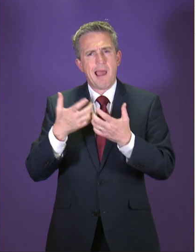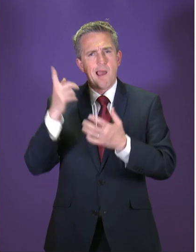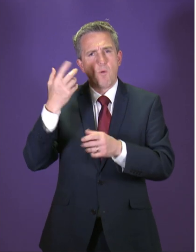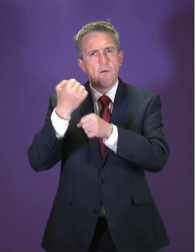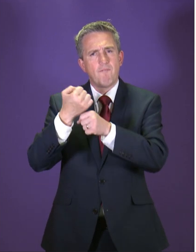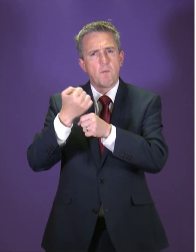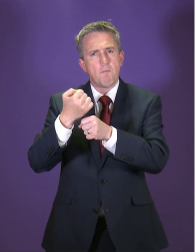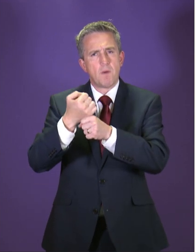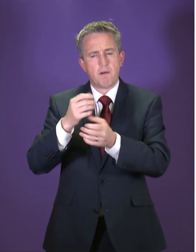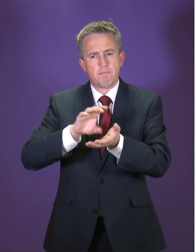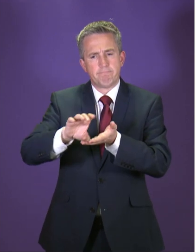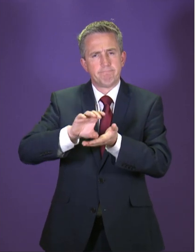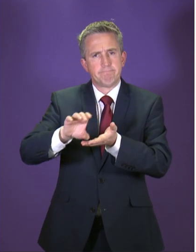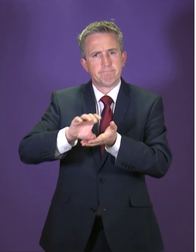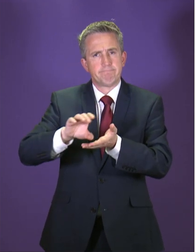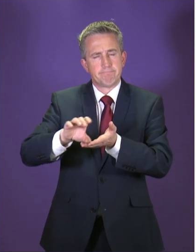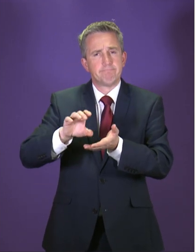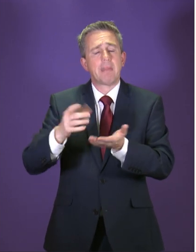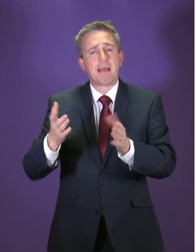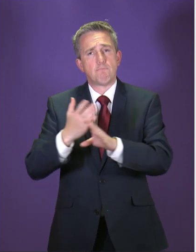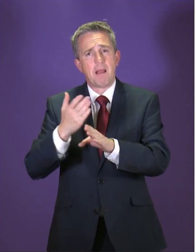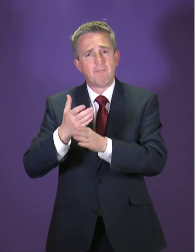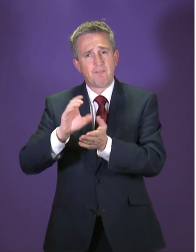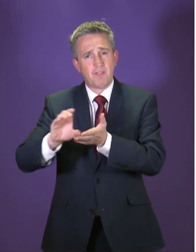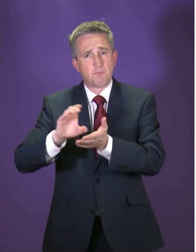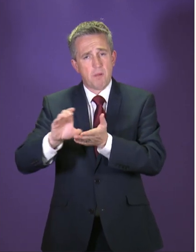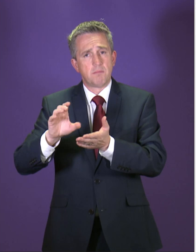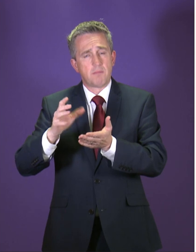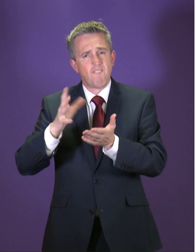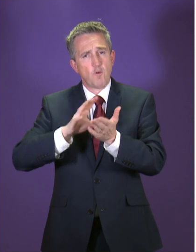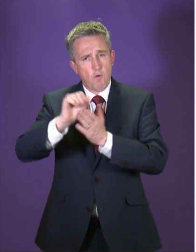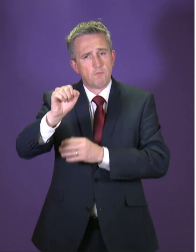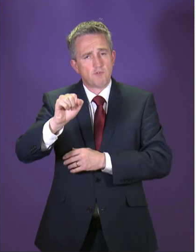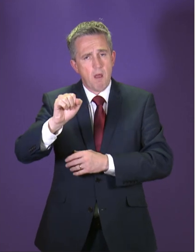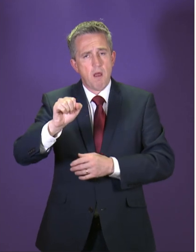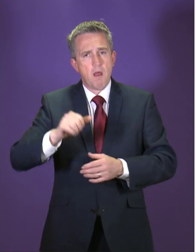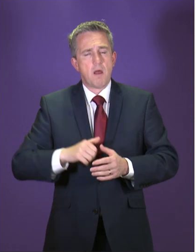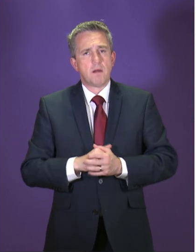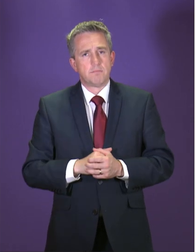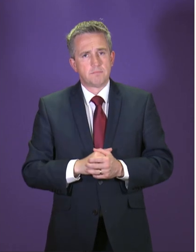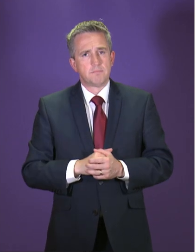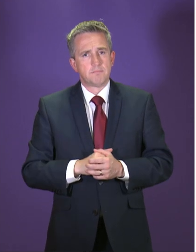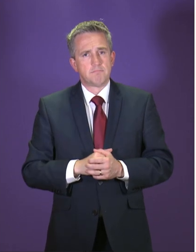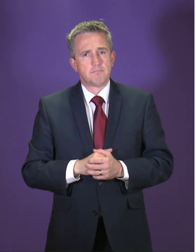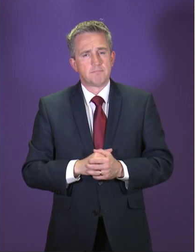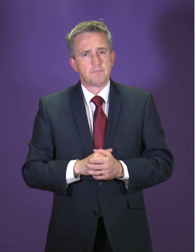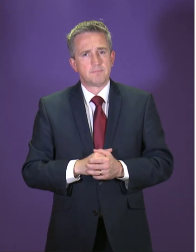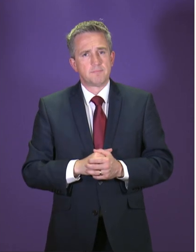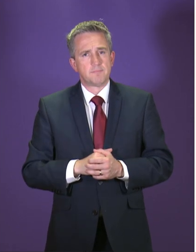in terms of private investment and also public investment as well. Brazil